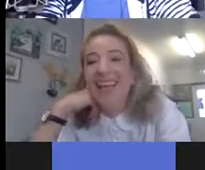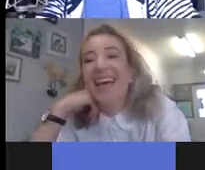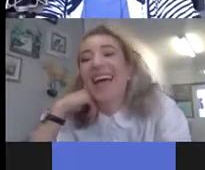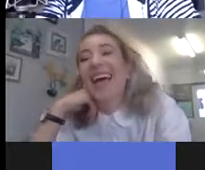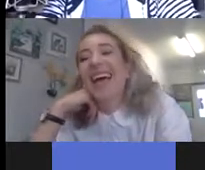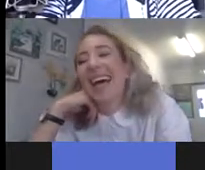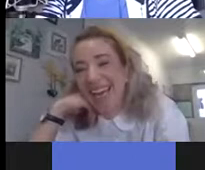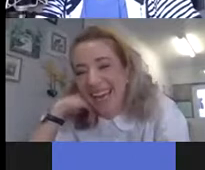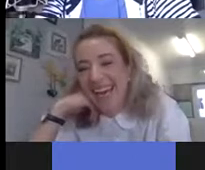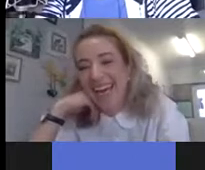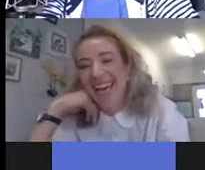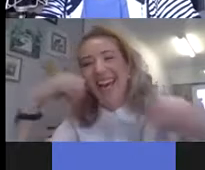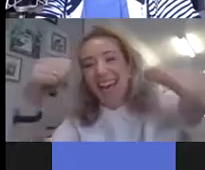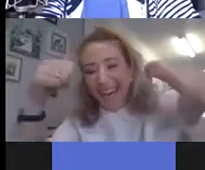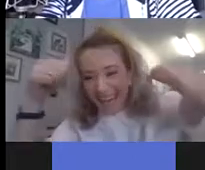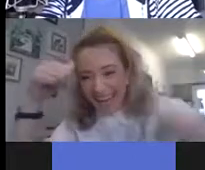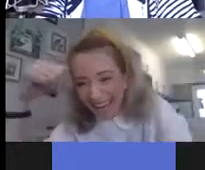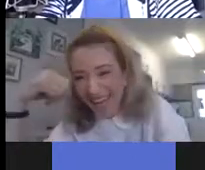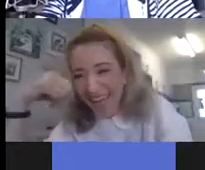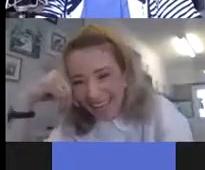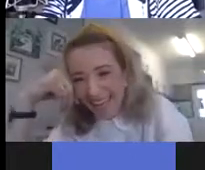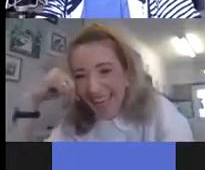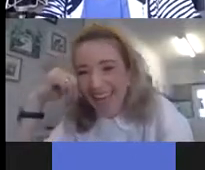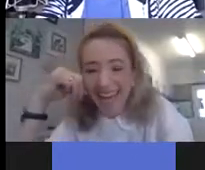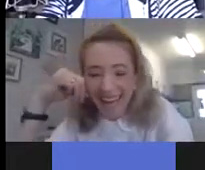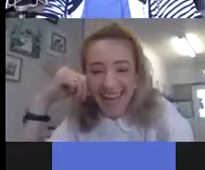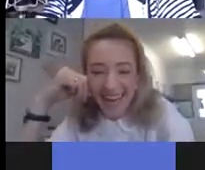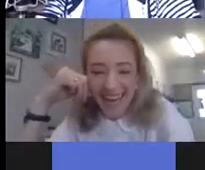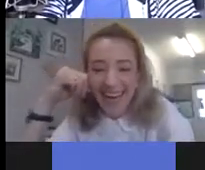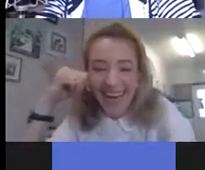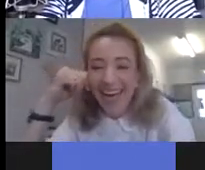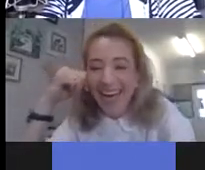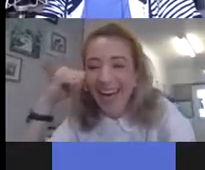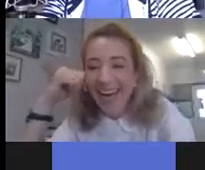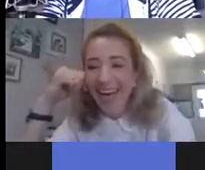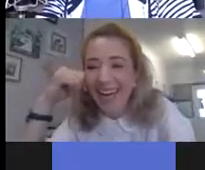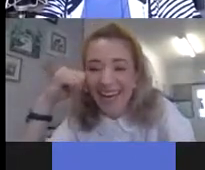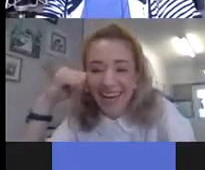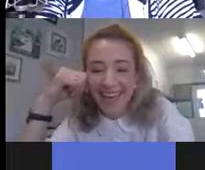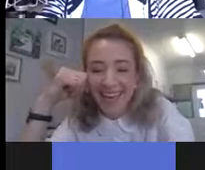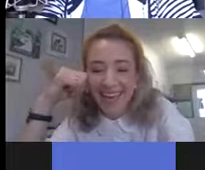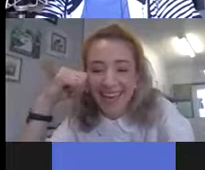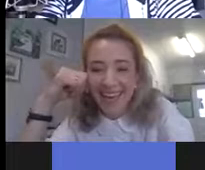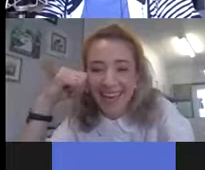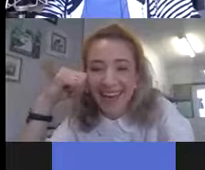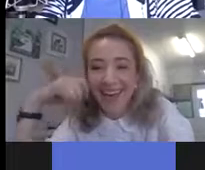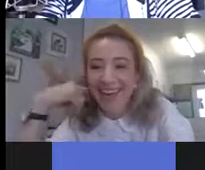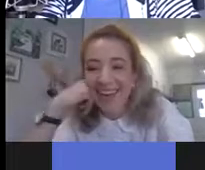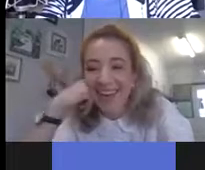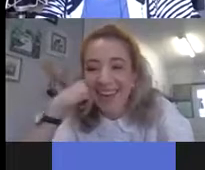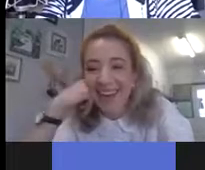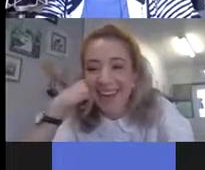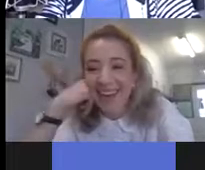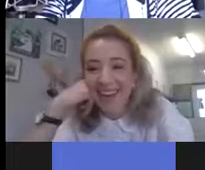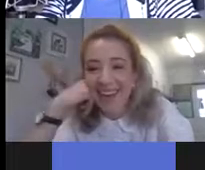hands. Clapping Thank you so hands. Clapping hands. So this allows me then to, for example, to see if a track is armed